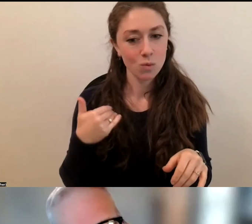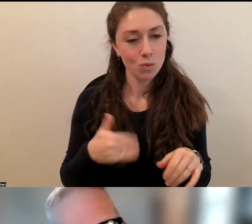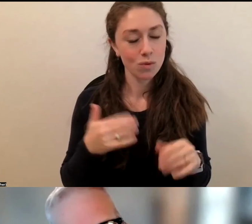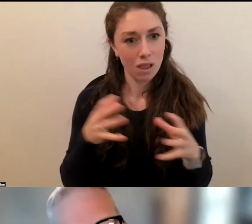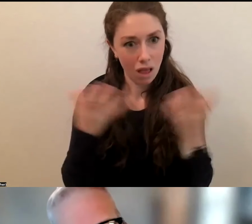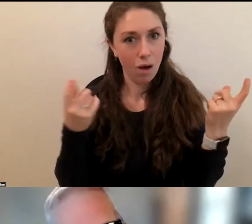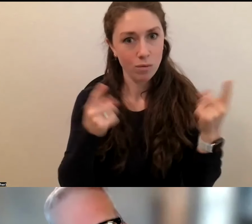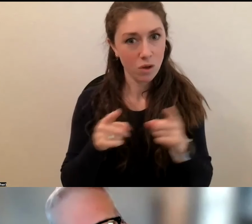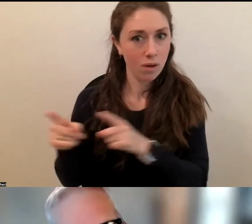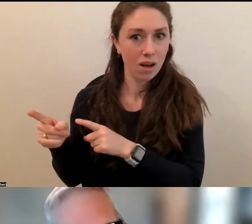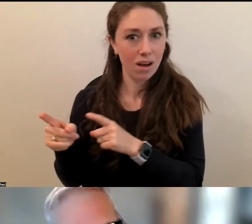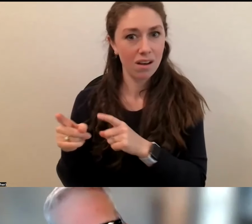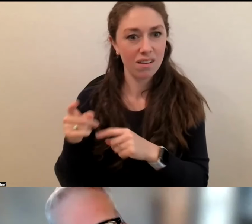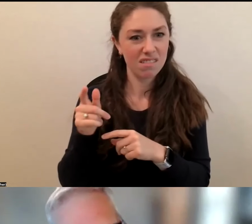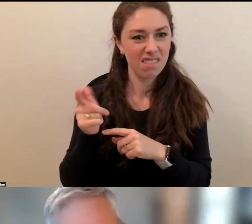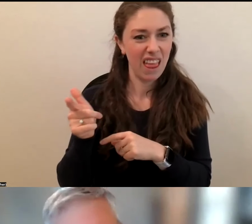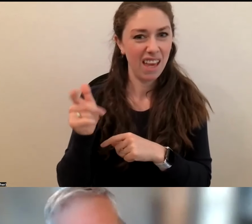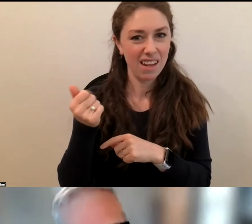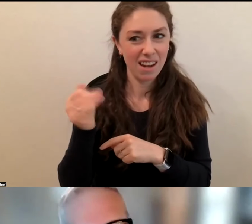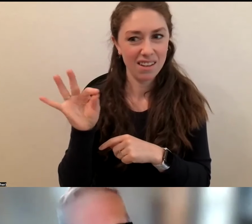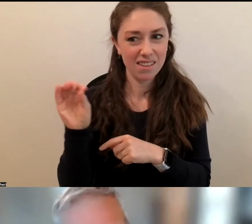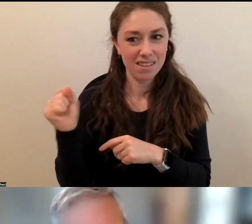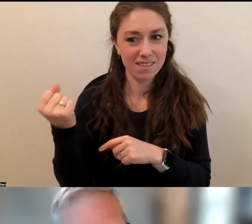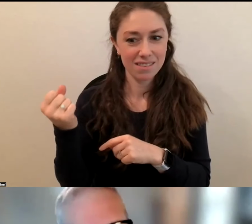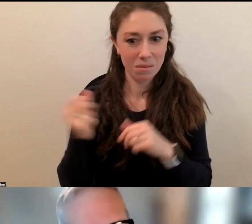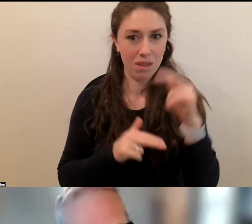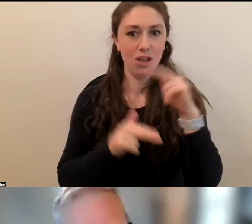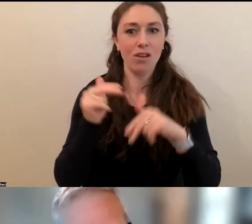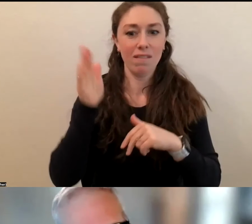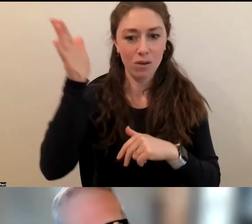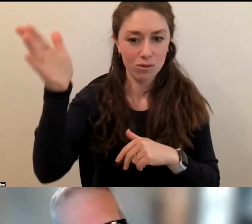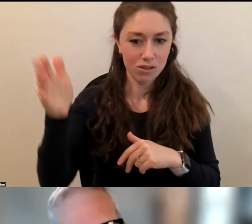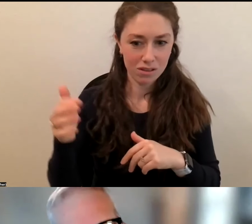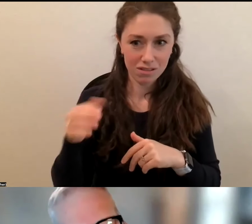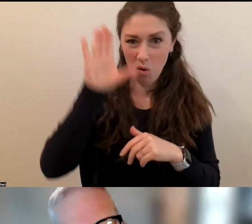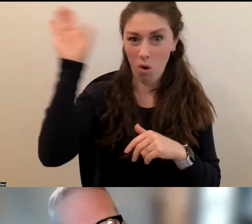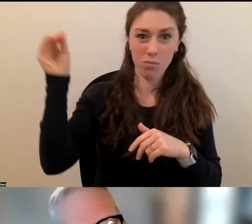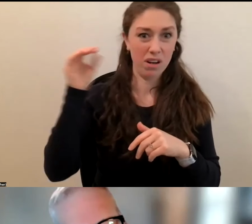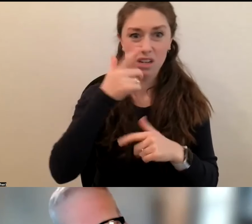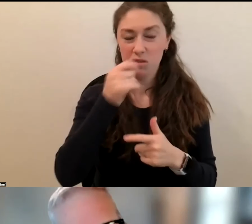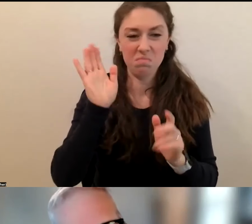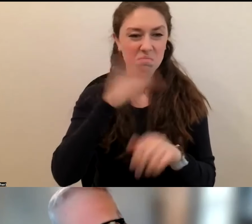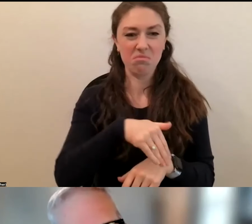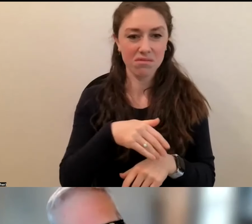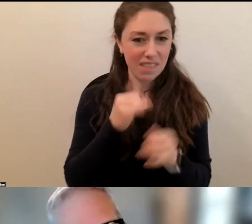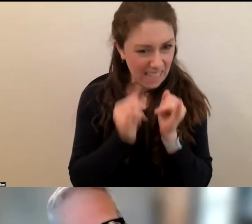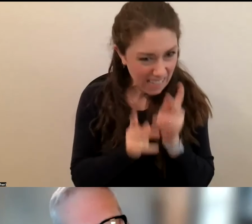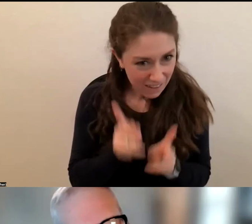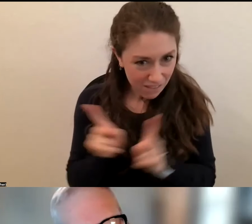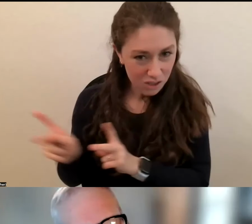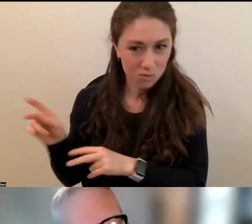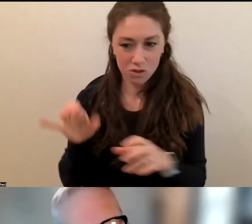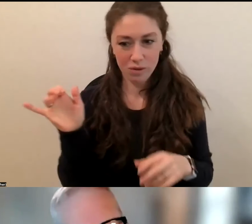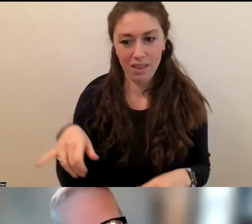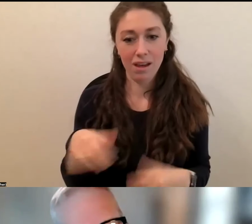late 90s of kind of building the future when there was no corporate interest in this. It was just a bunch of individuals doing it,